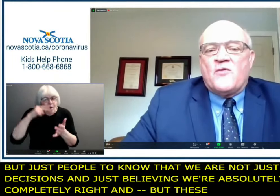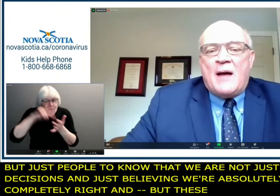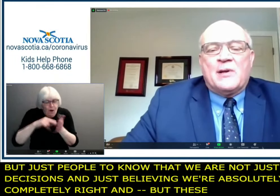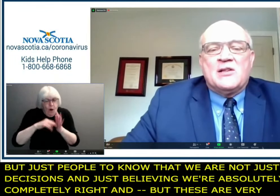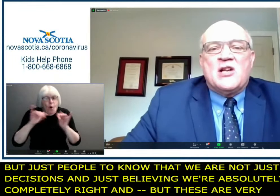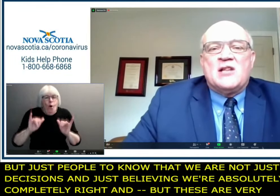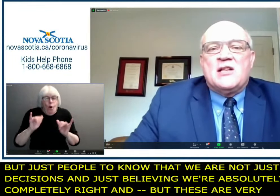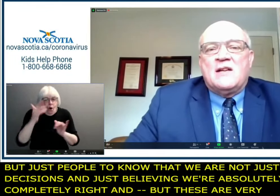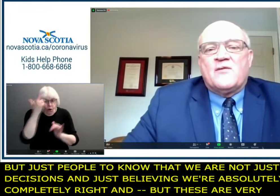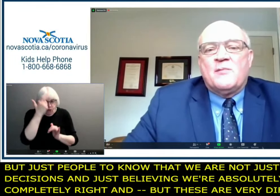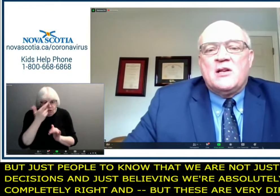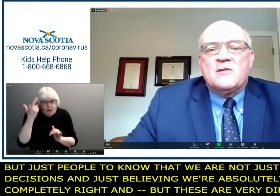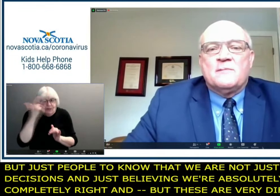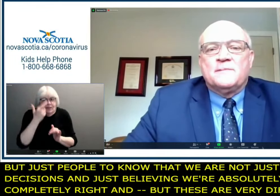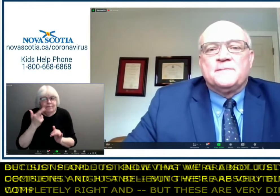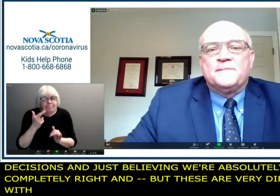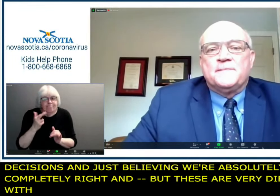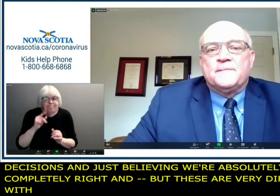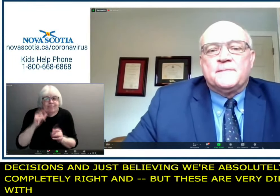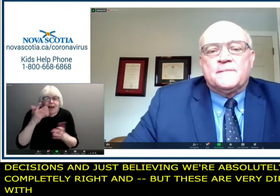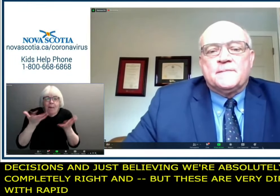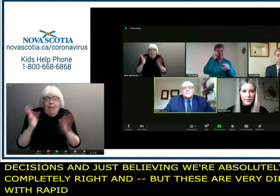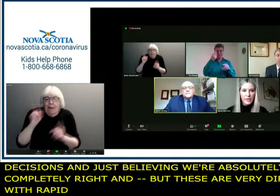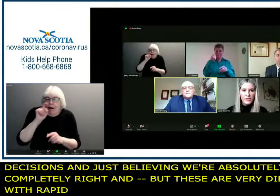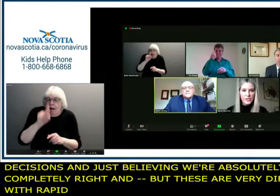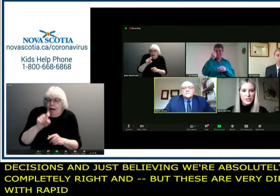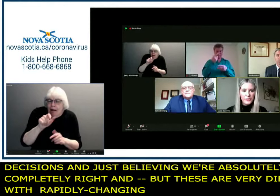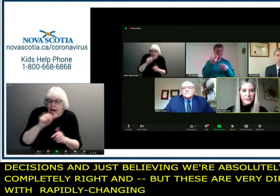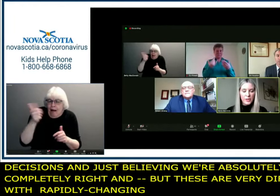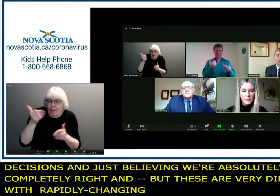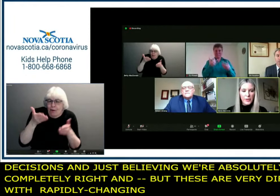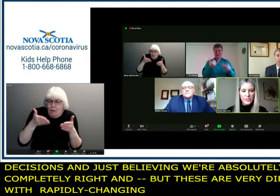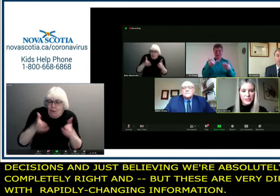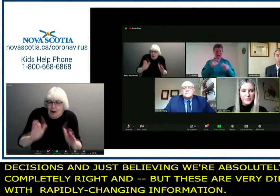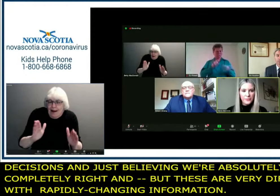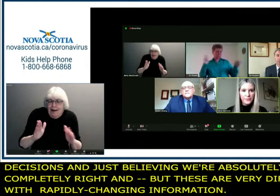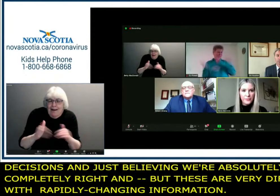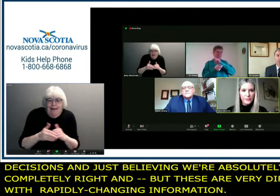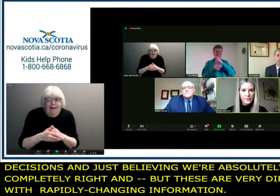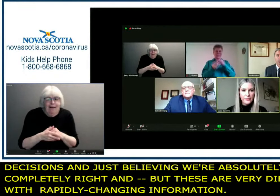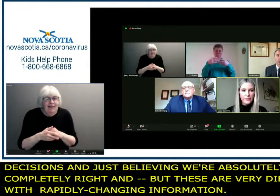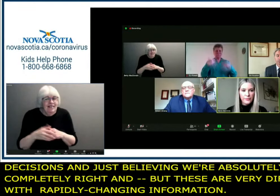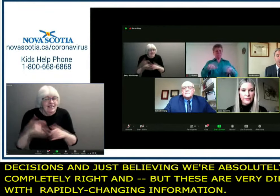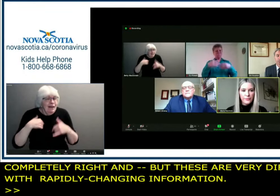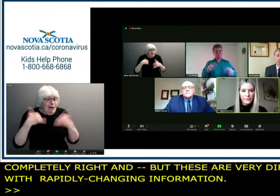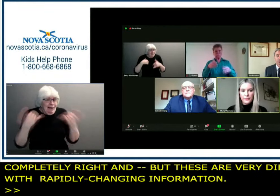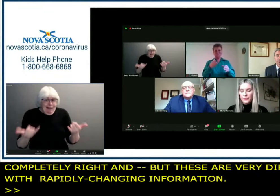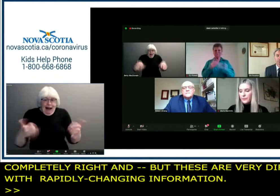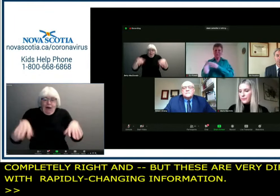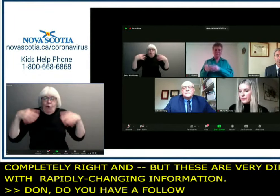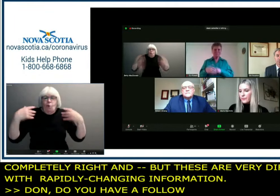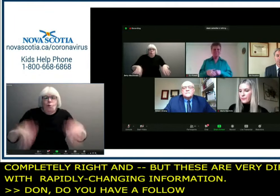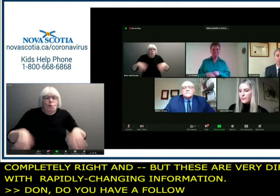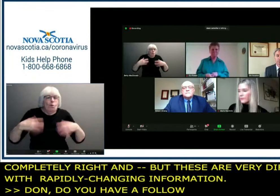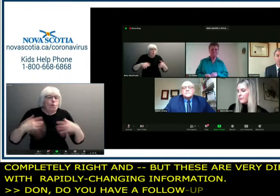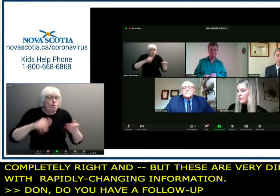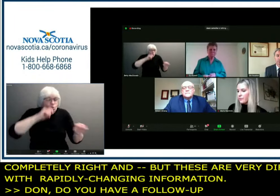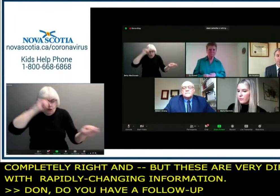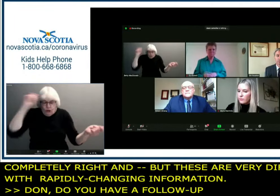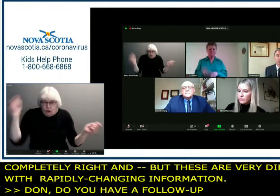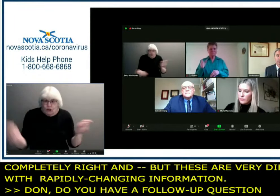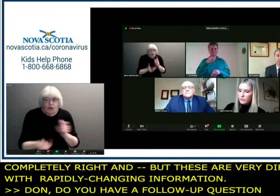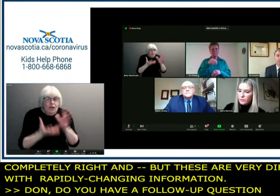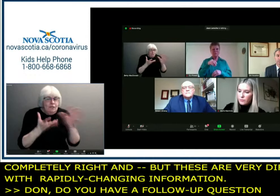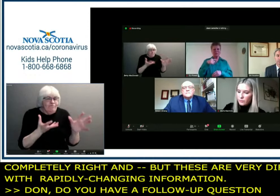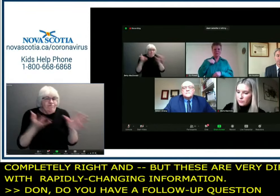with rapidly changing information. John, do you have a follow-up question? I do, and I apologize if it's going to sound like I'm picking